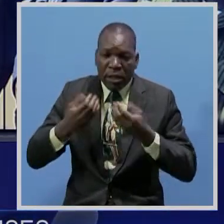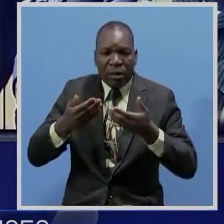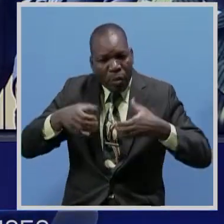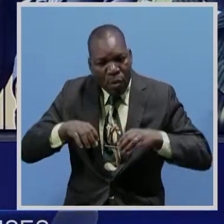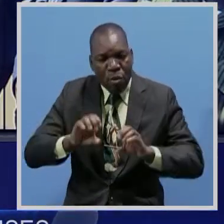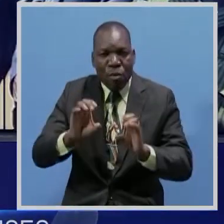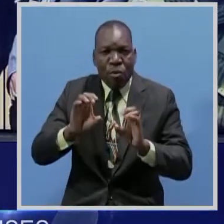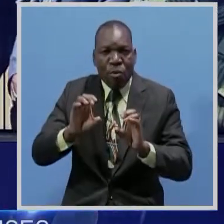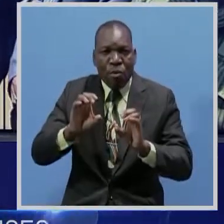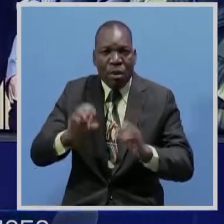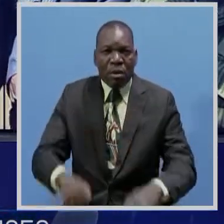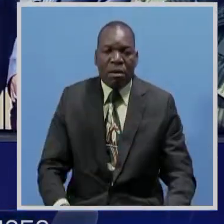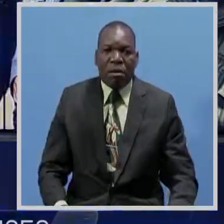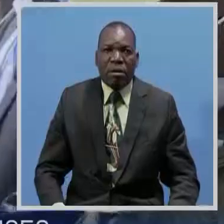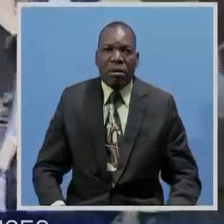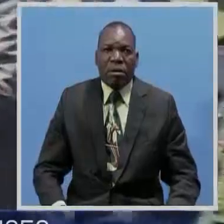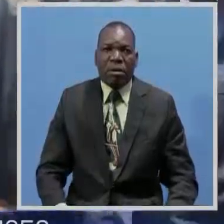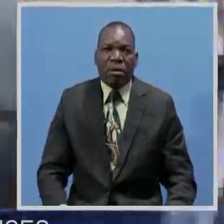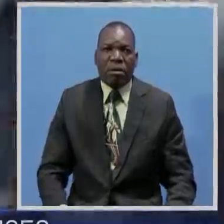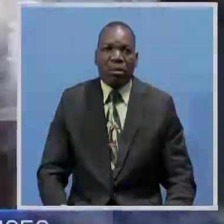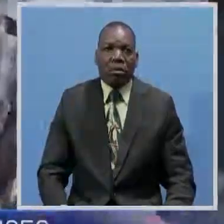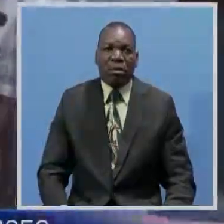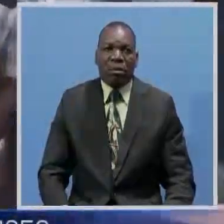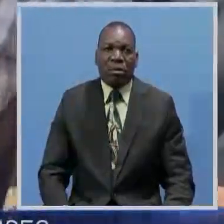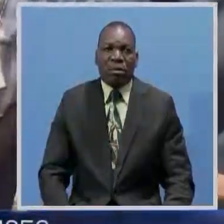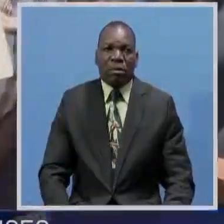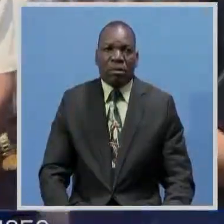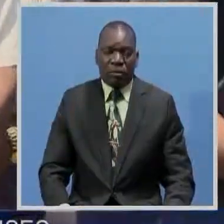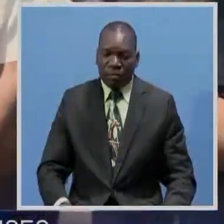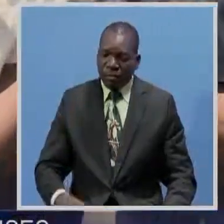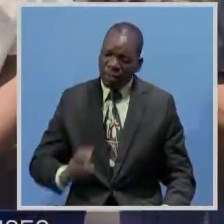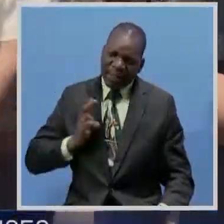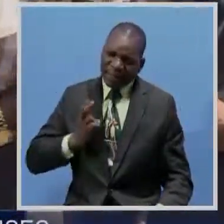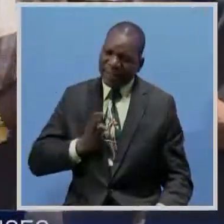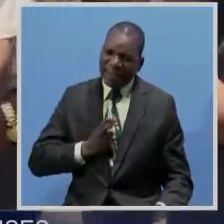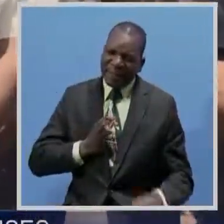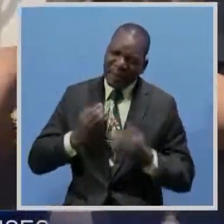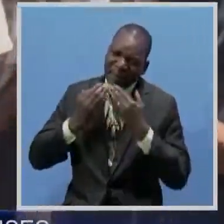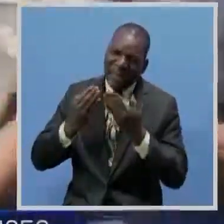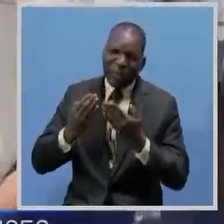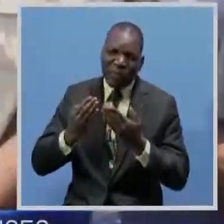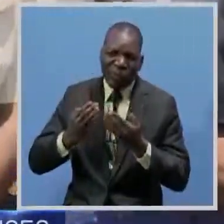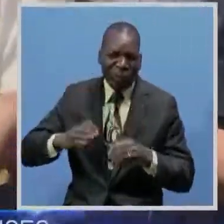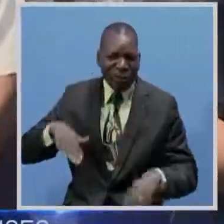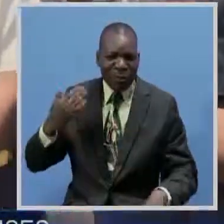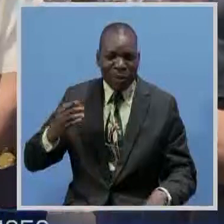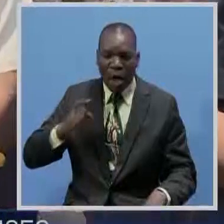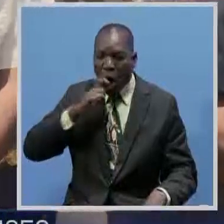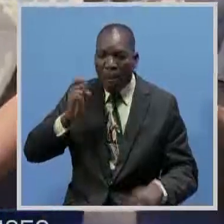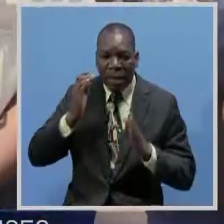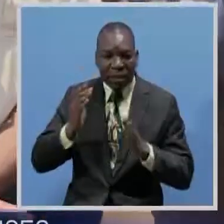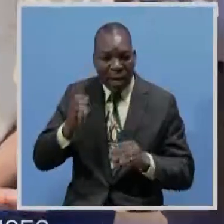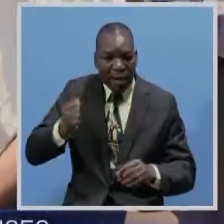them. That's why we are very grateful to you as our Commander-in-Chief